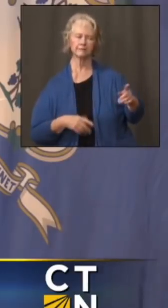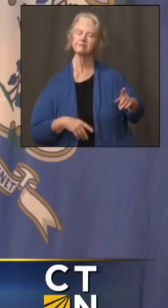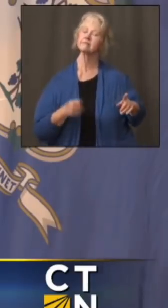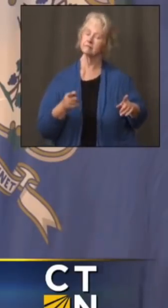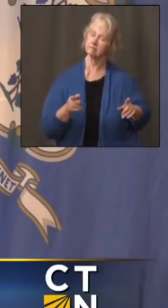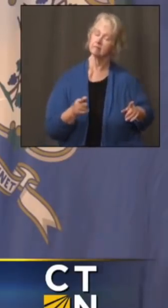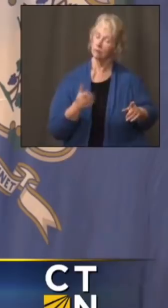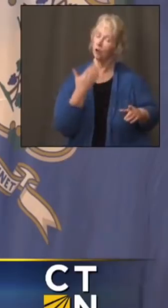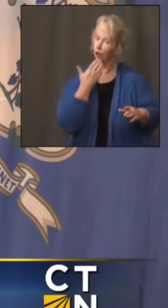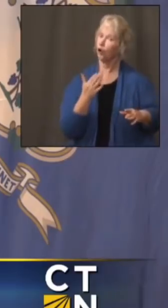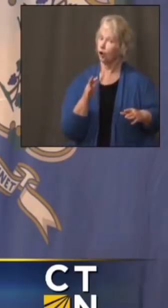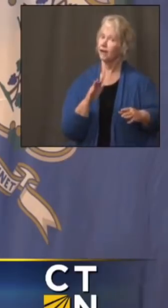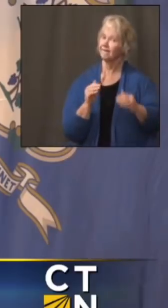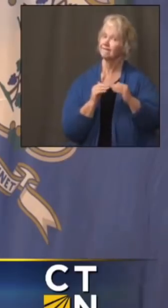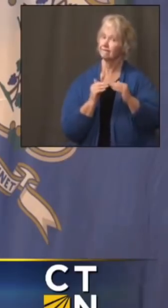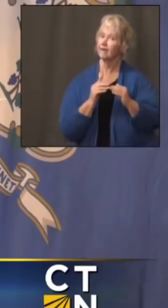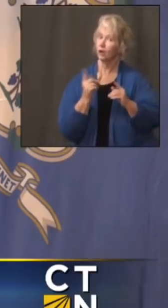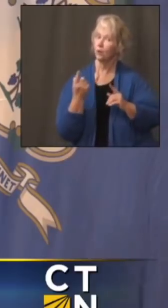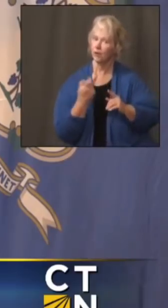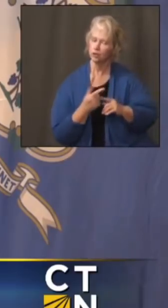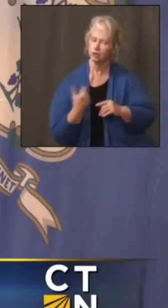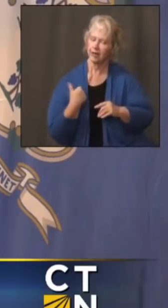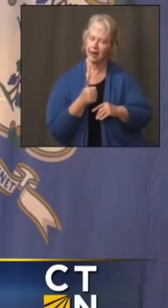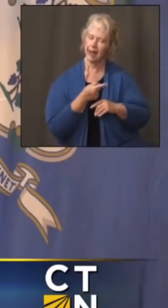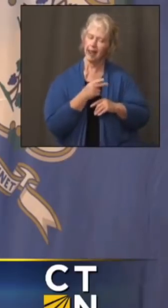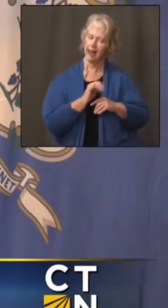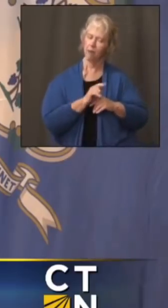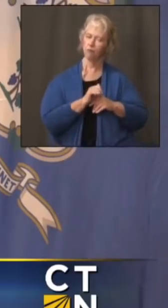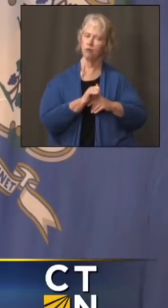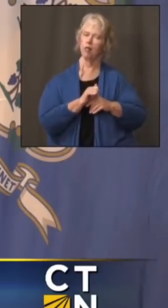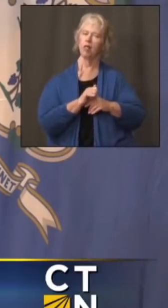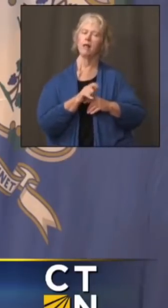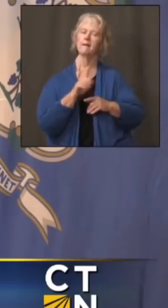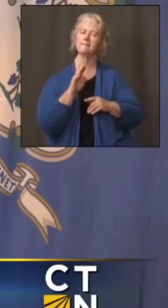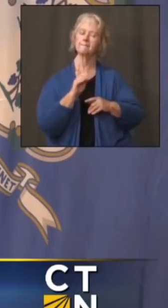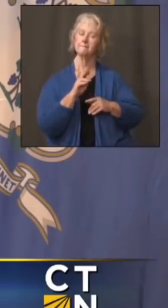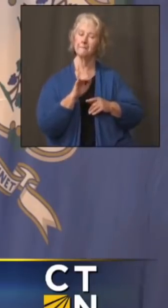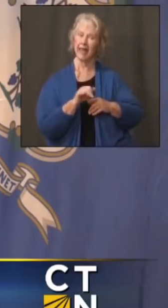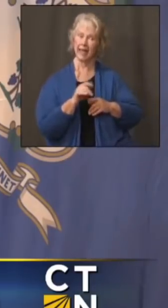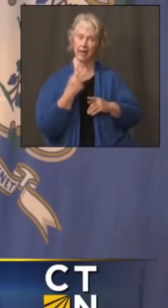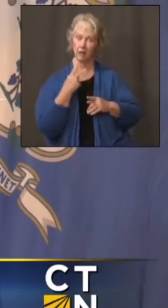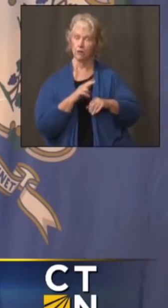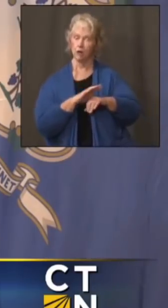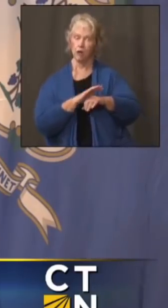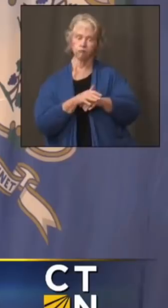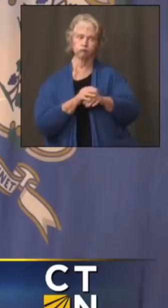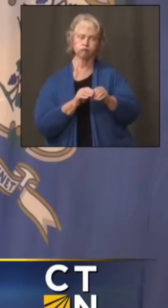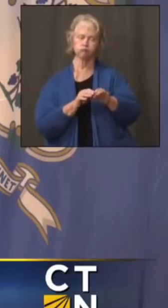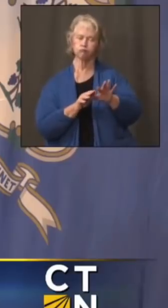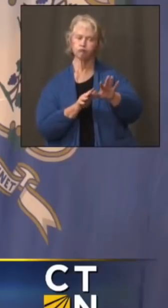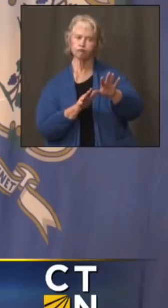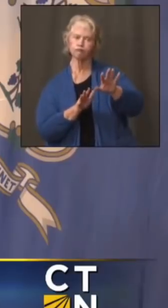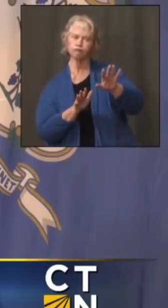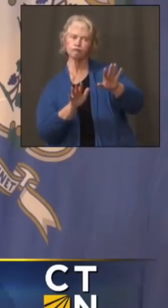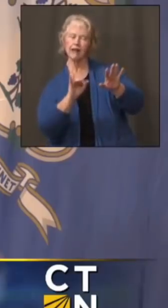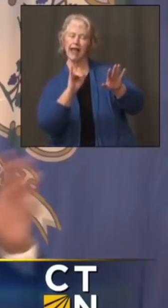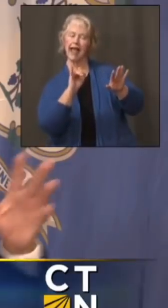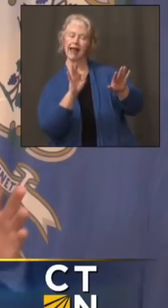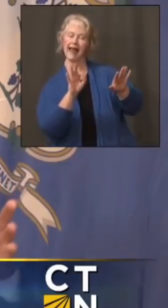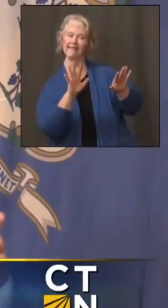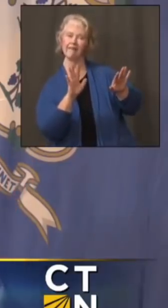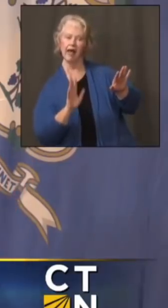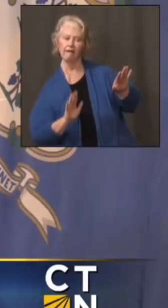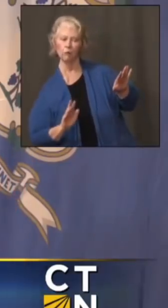fair point. I think in April, May, where you saw the pandemic going right up the I-95